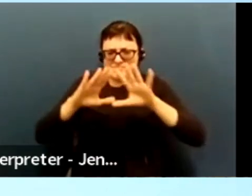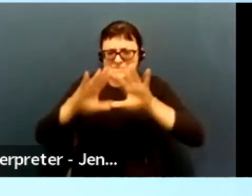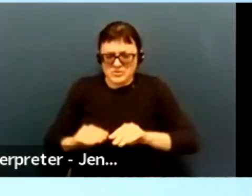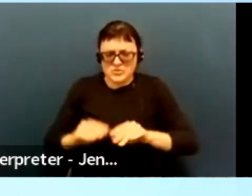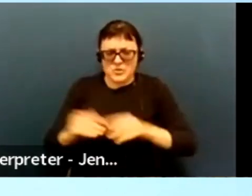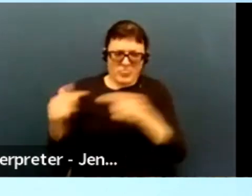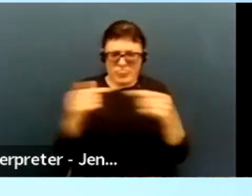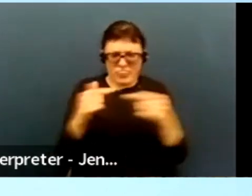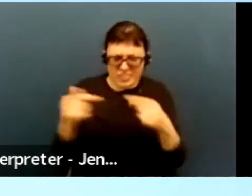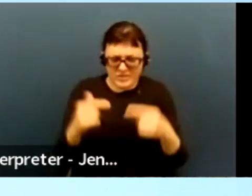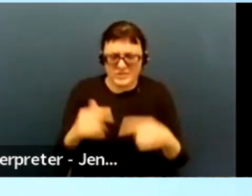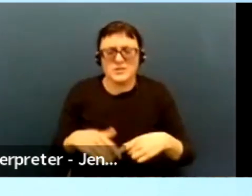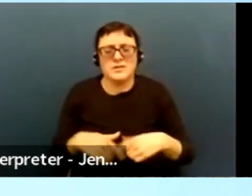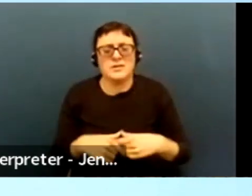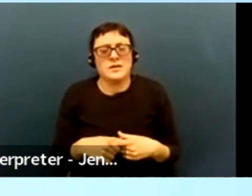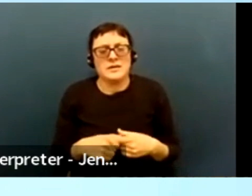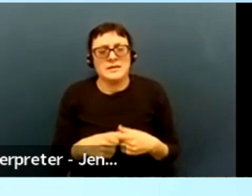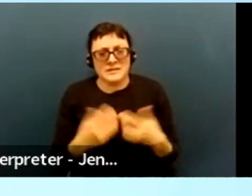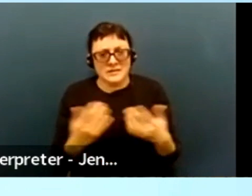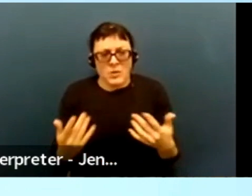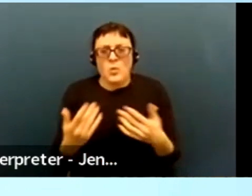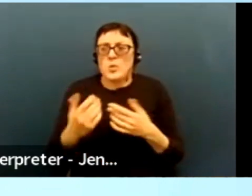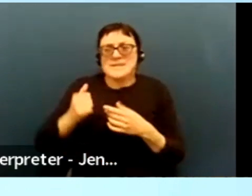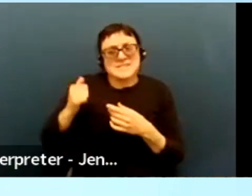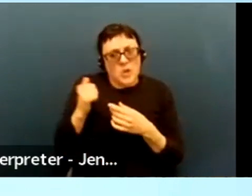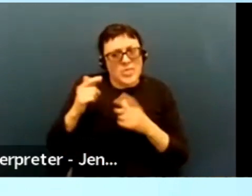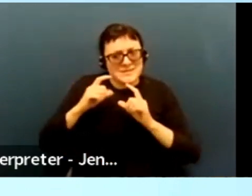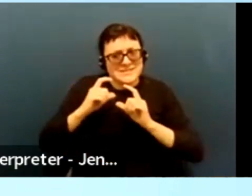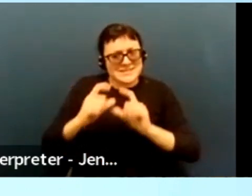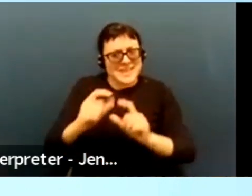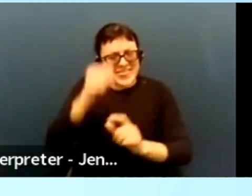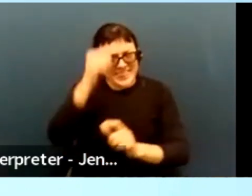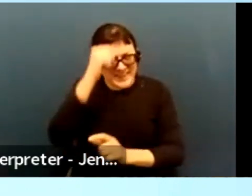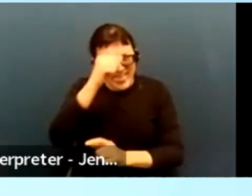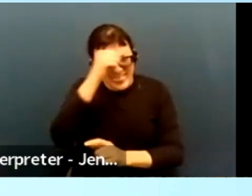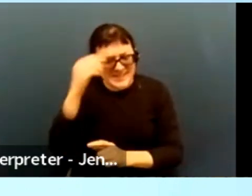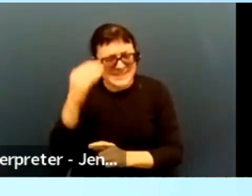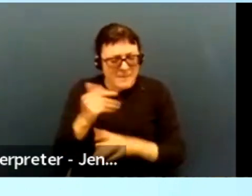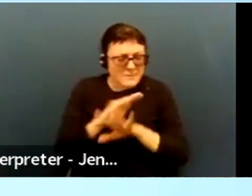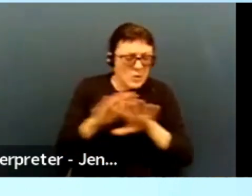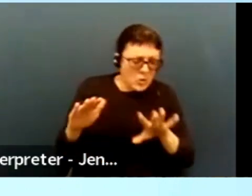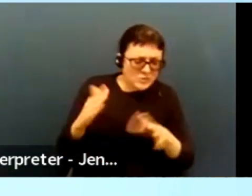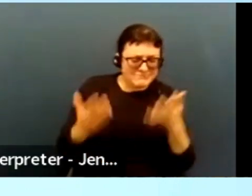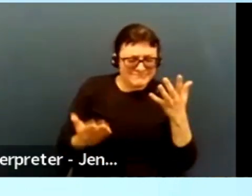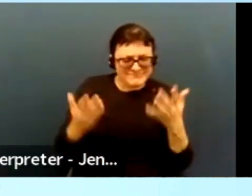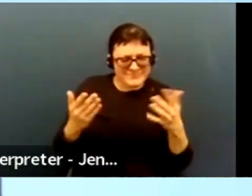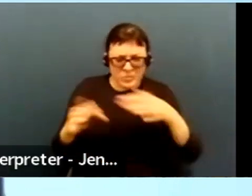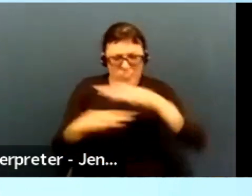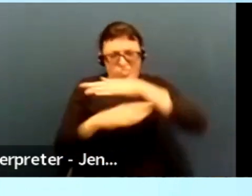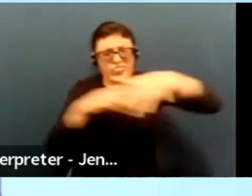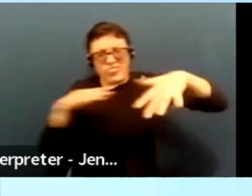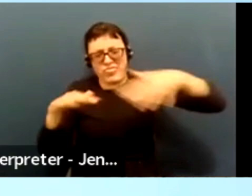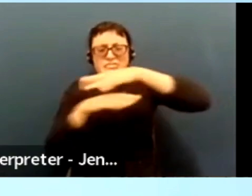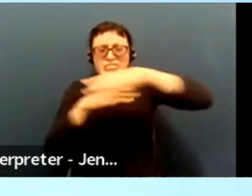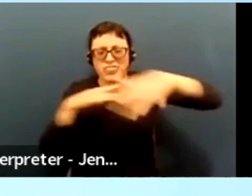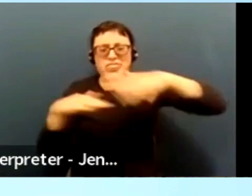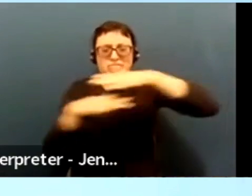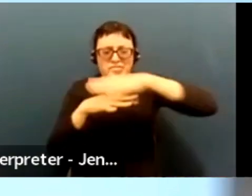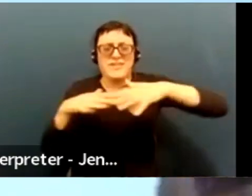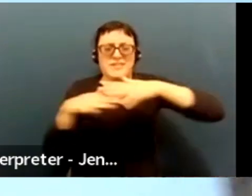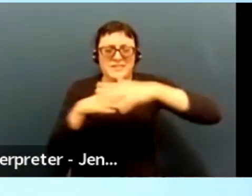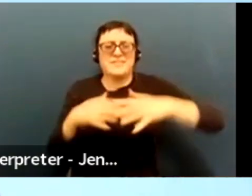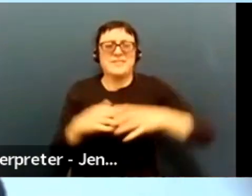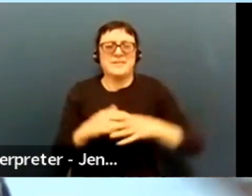as ways to free the characters. There are priests and those things are in these scripts, but the big changes